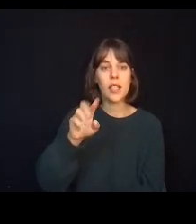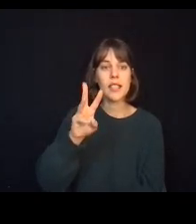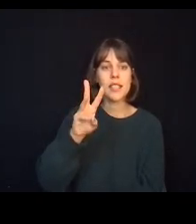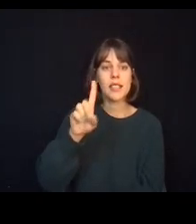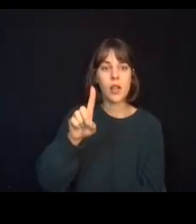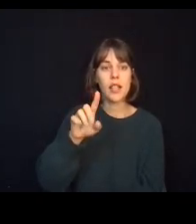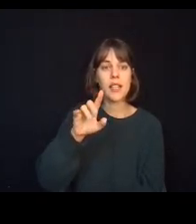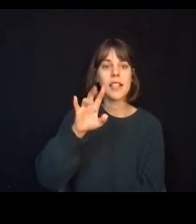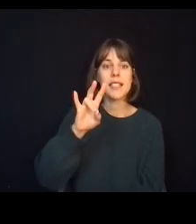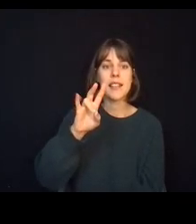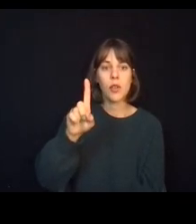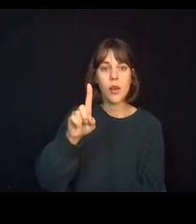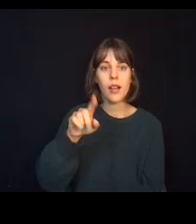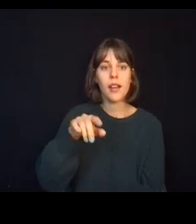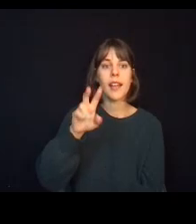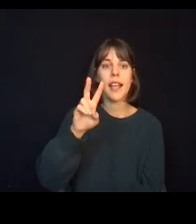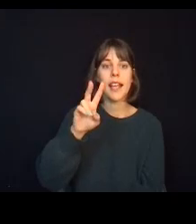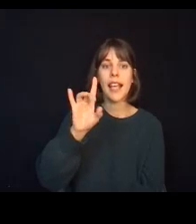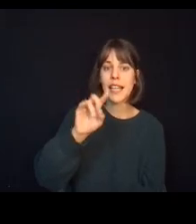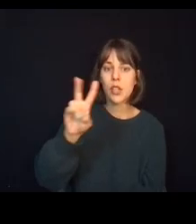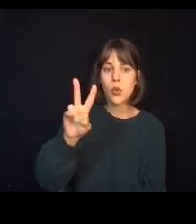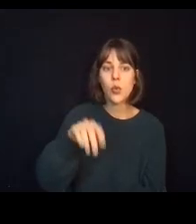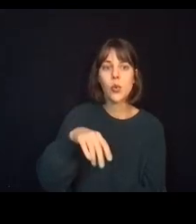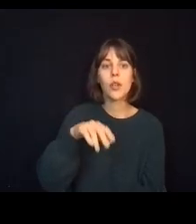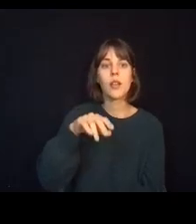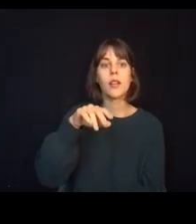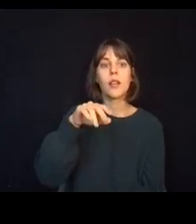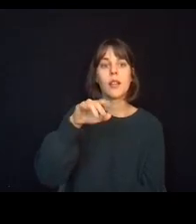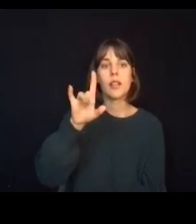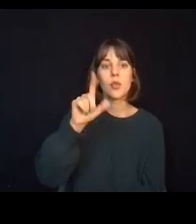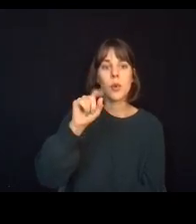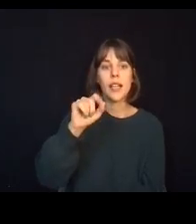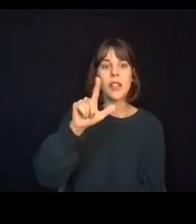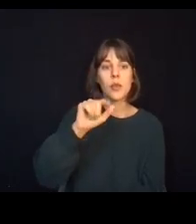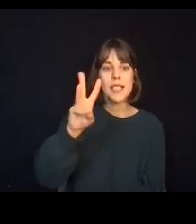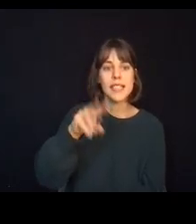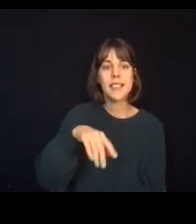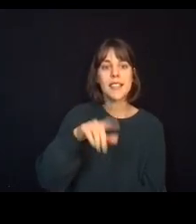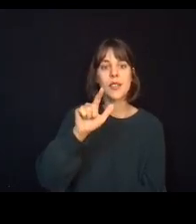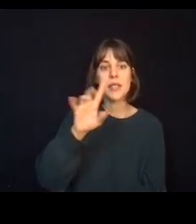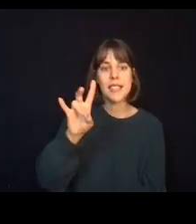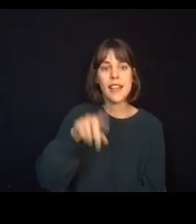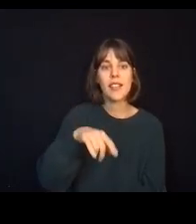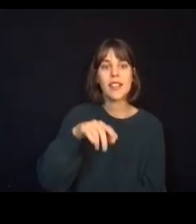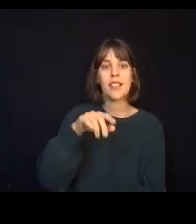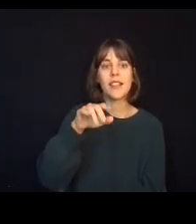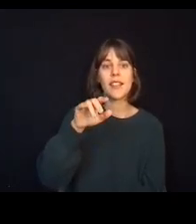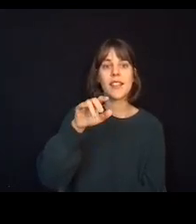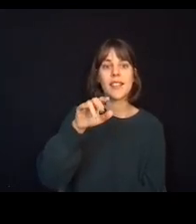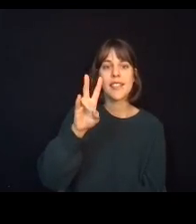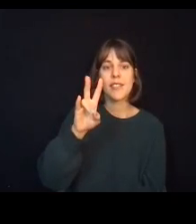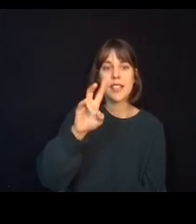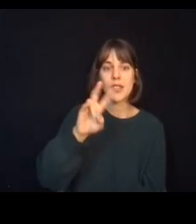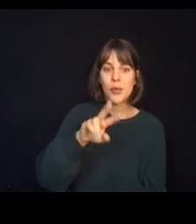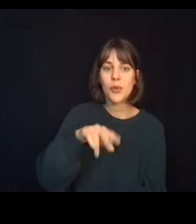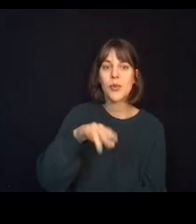51, 52L, 56, 58, 61D, 93,